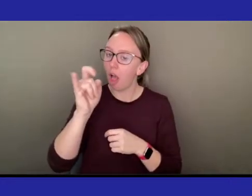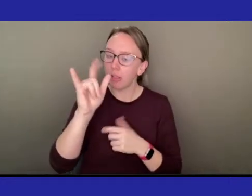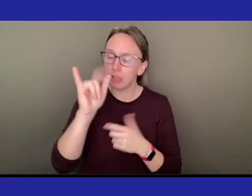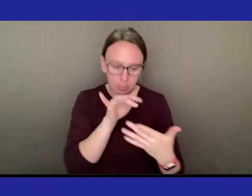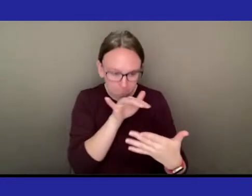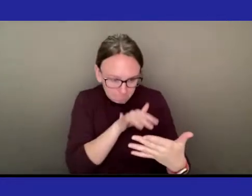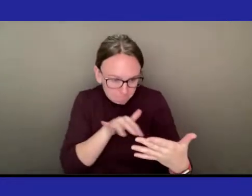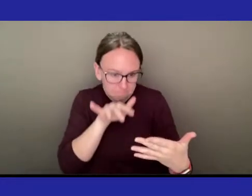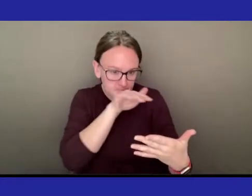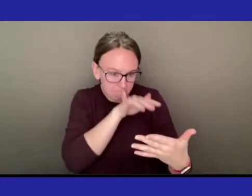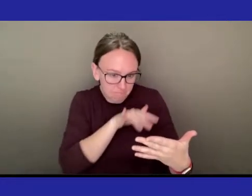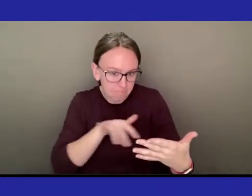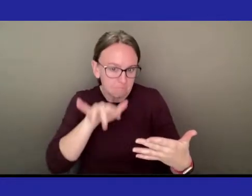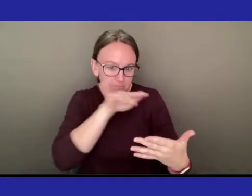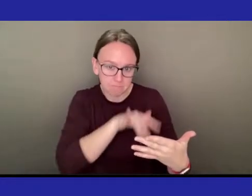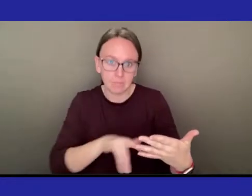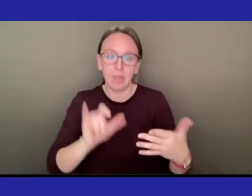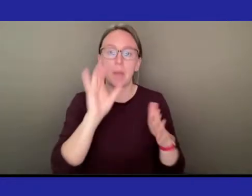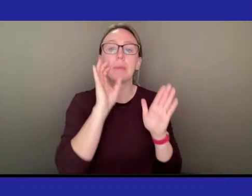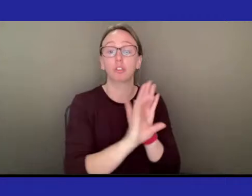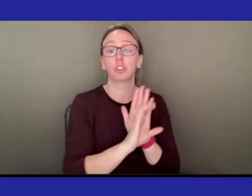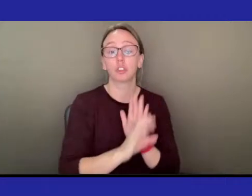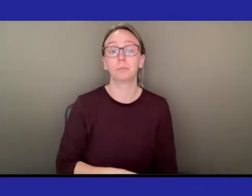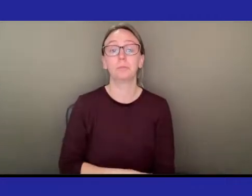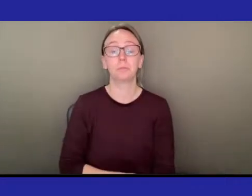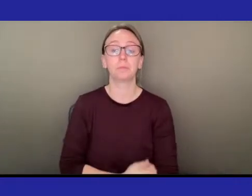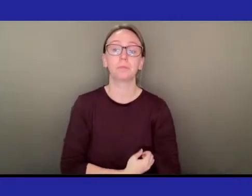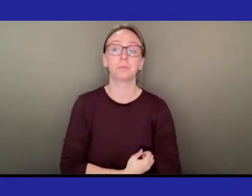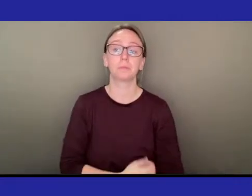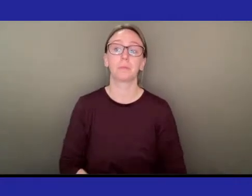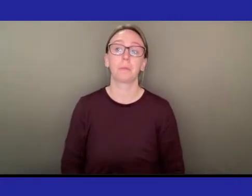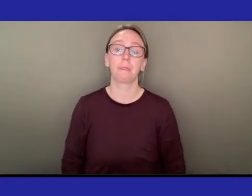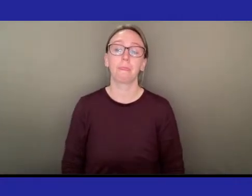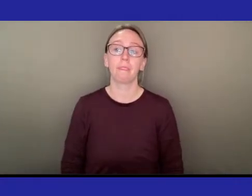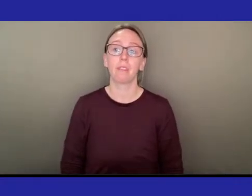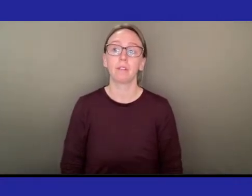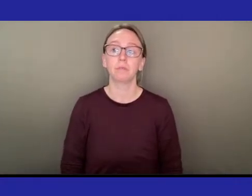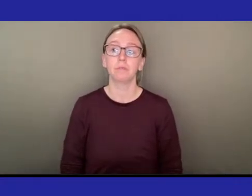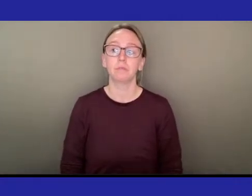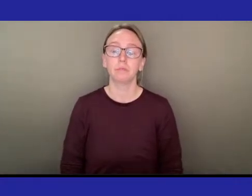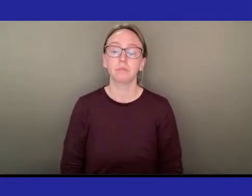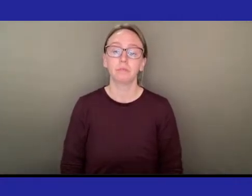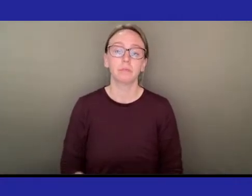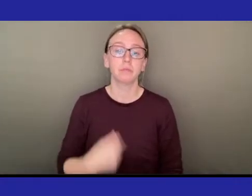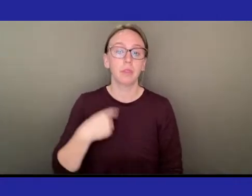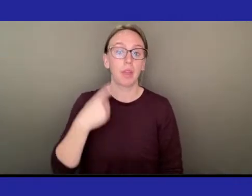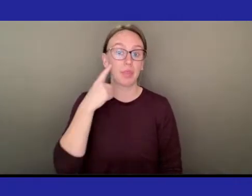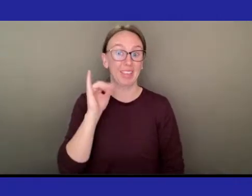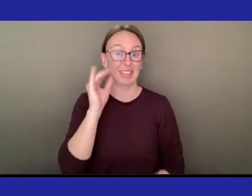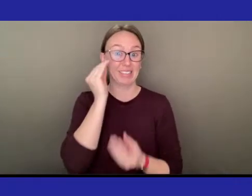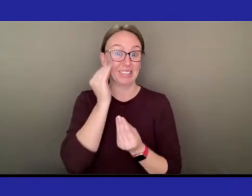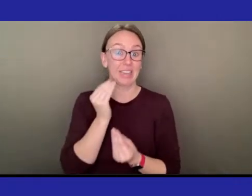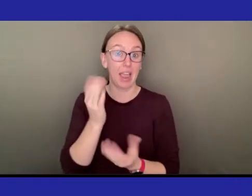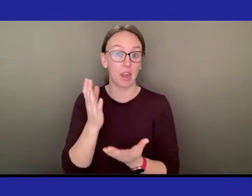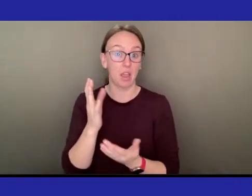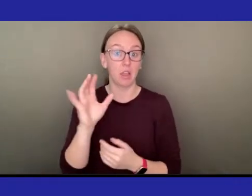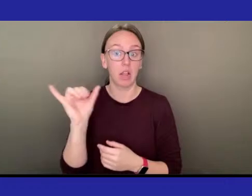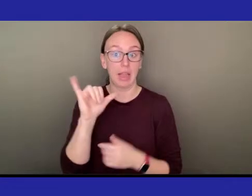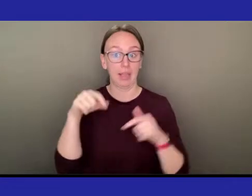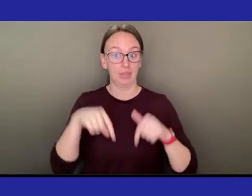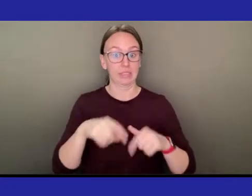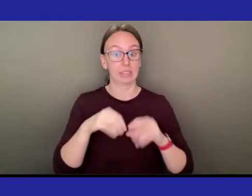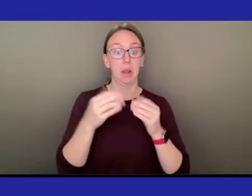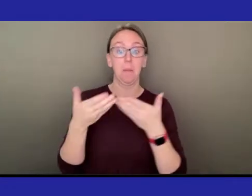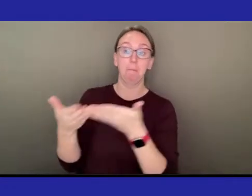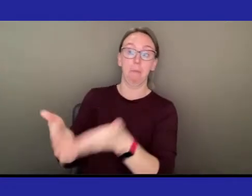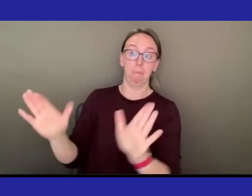reading the actual scan. So, I think that data like this in a public system can